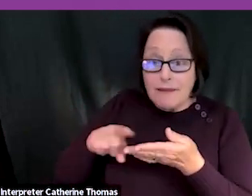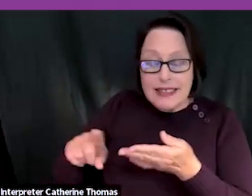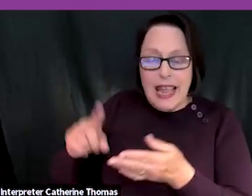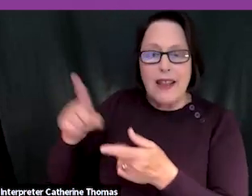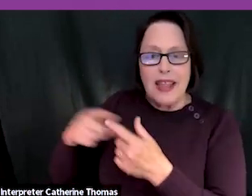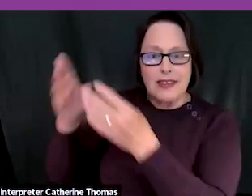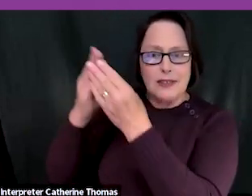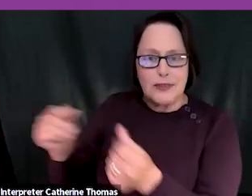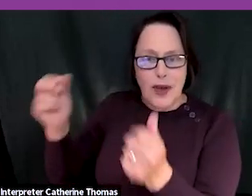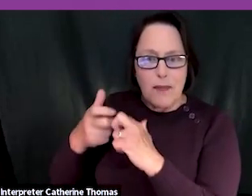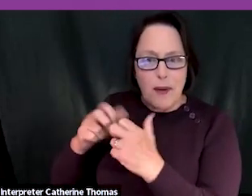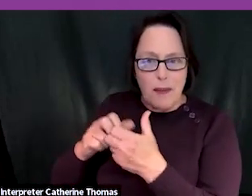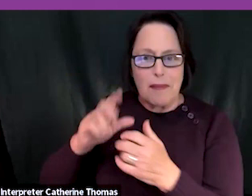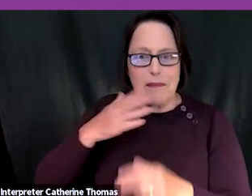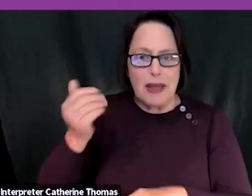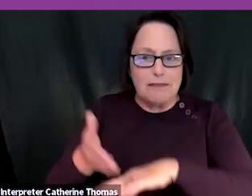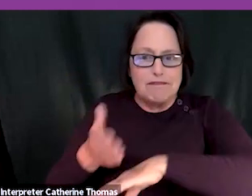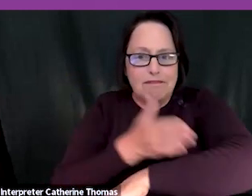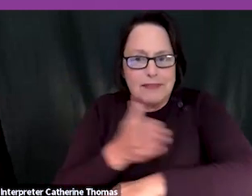them.